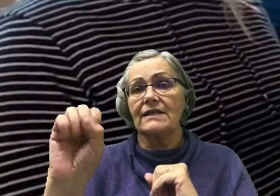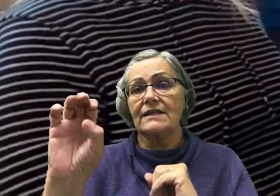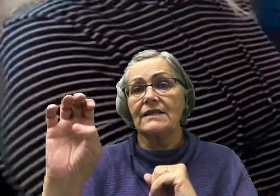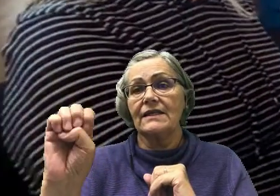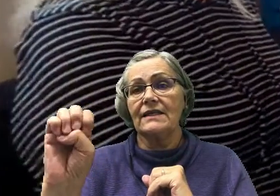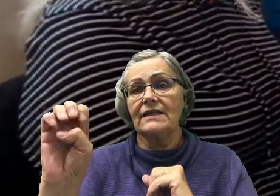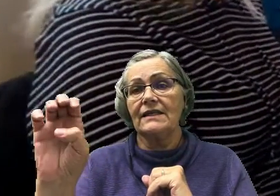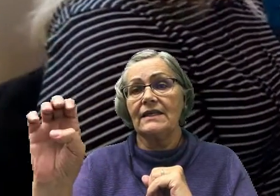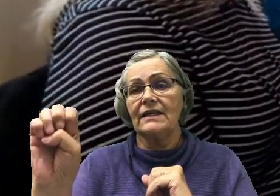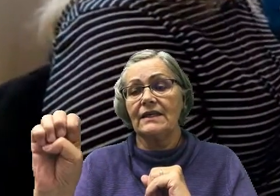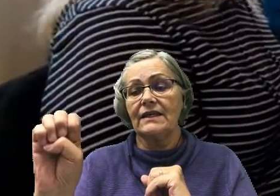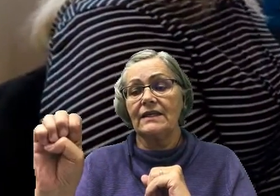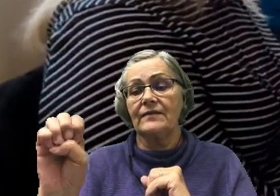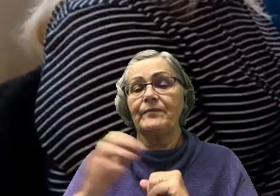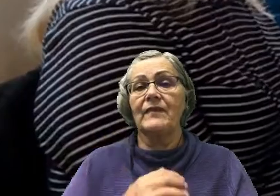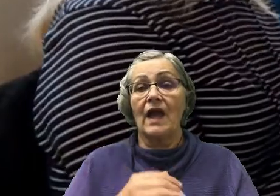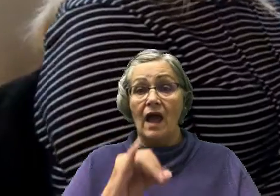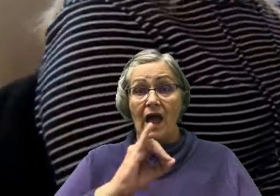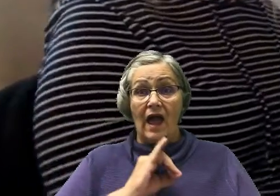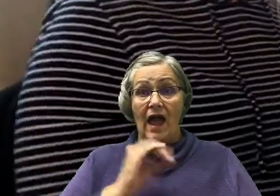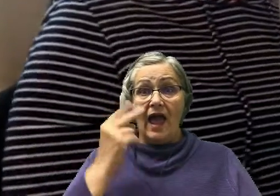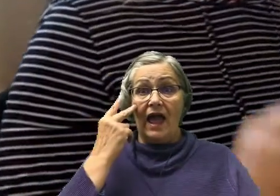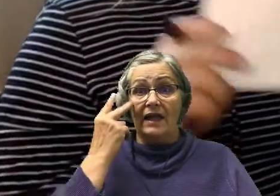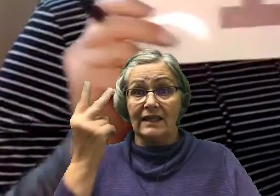I see.